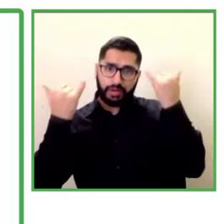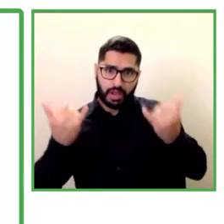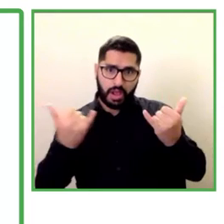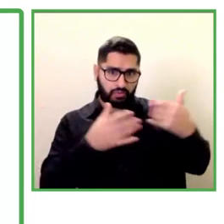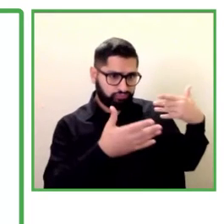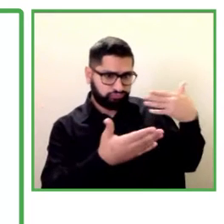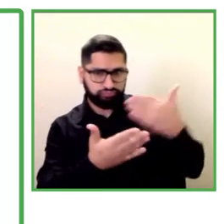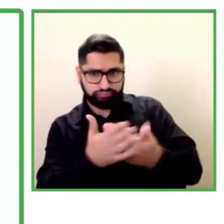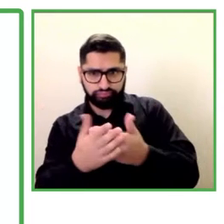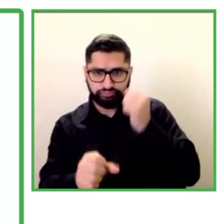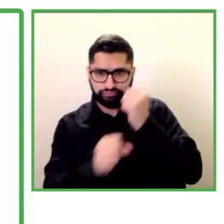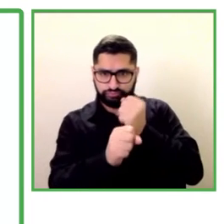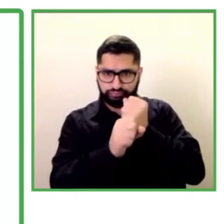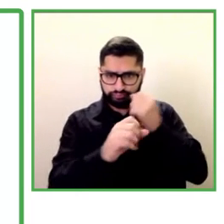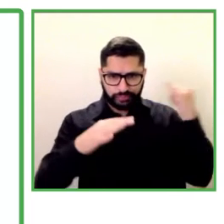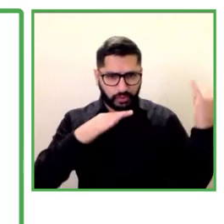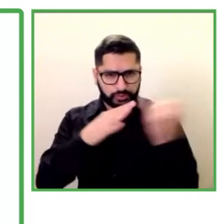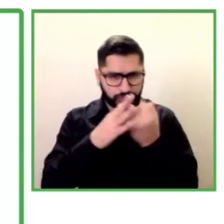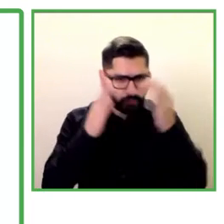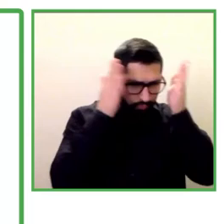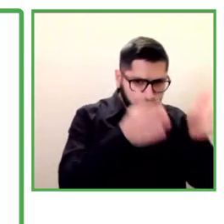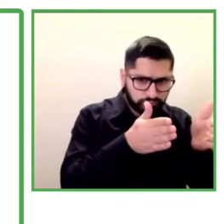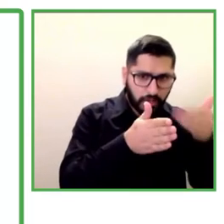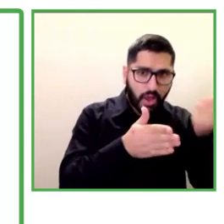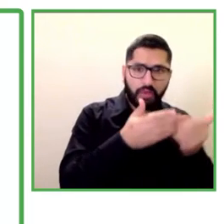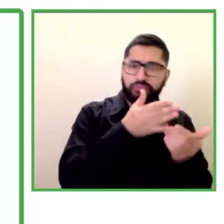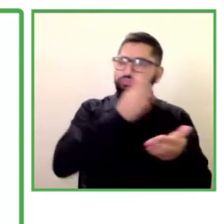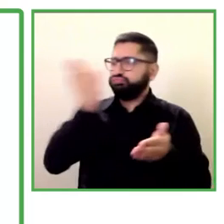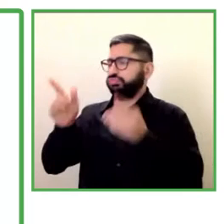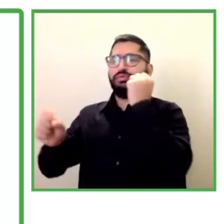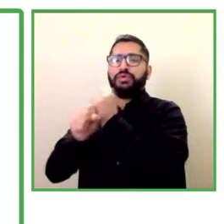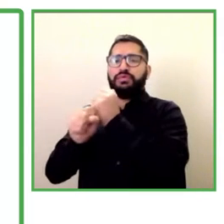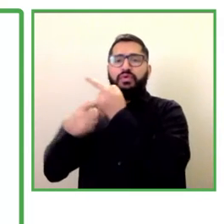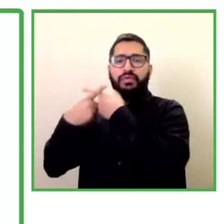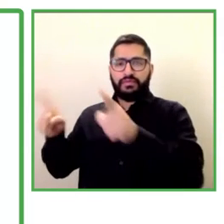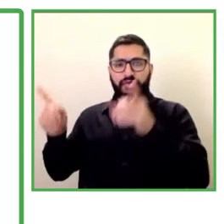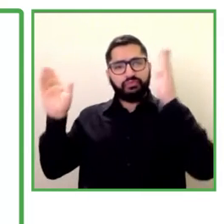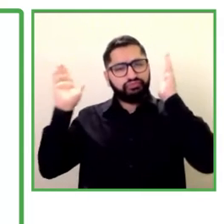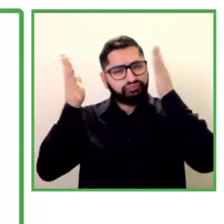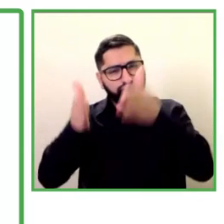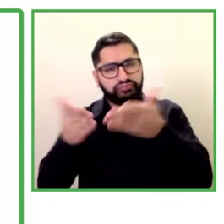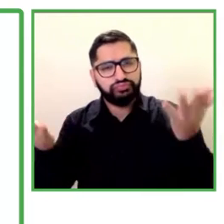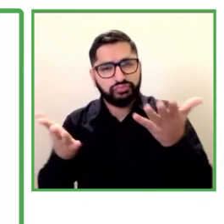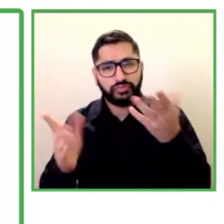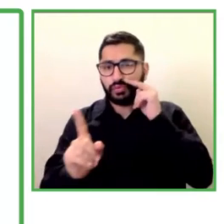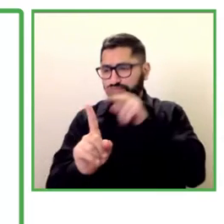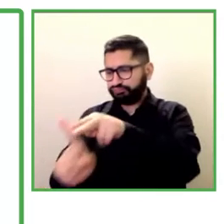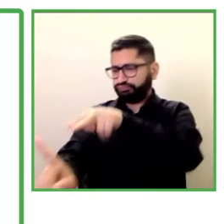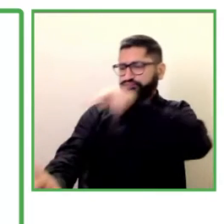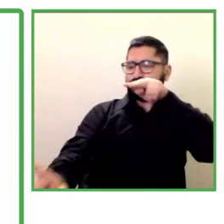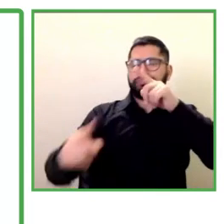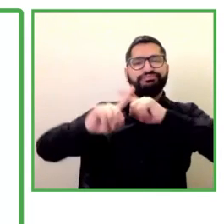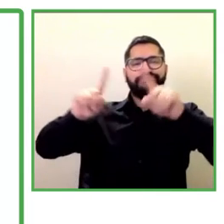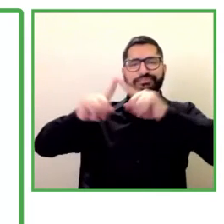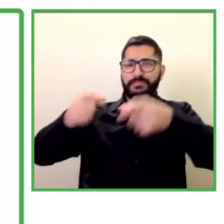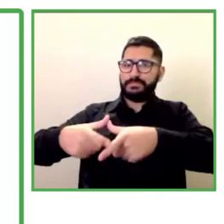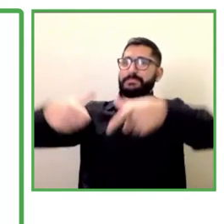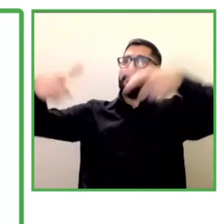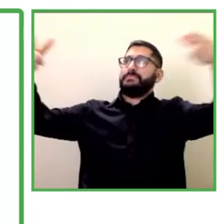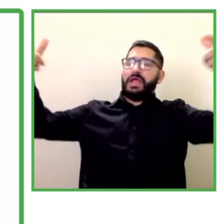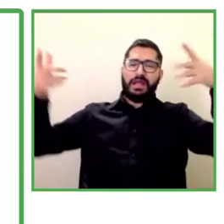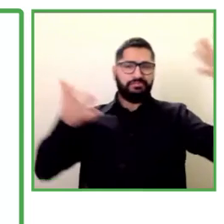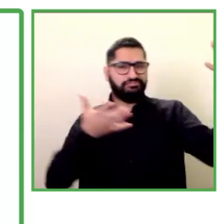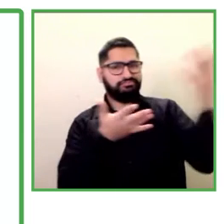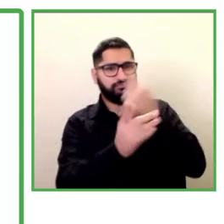to the ones that different institutions and organizations have. We focus in a work from a broader perspective of the challenge of inclusion, understanding